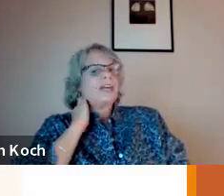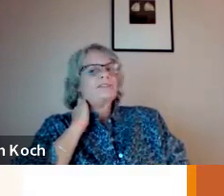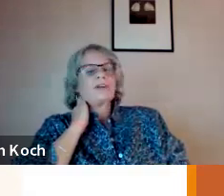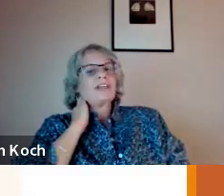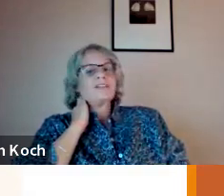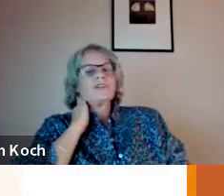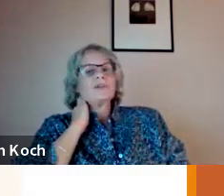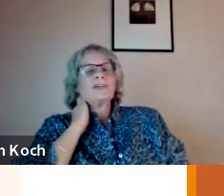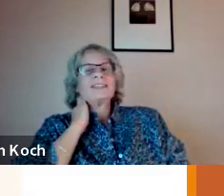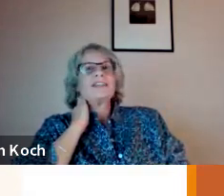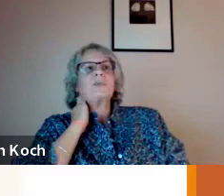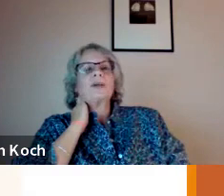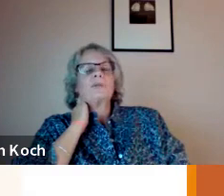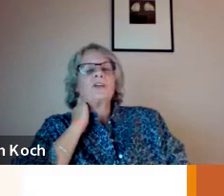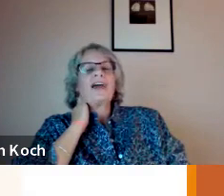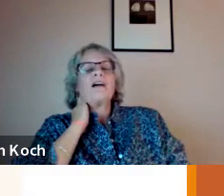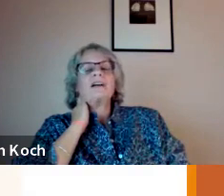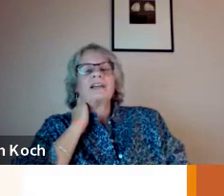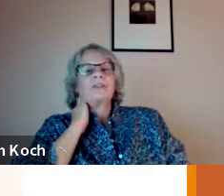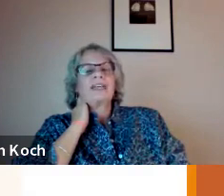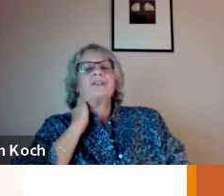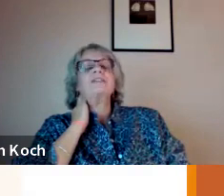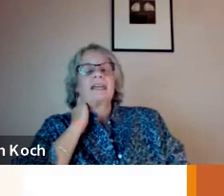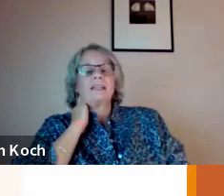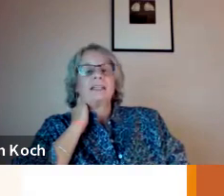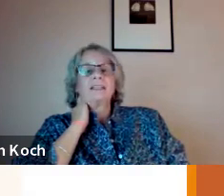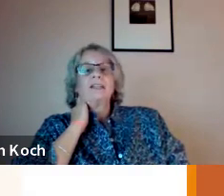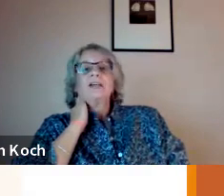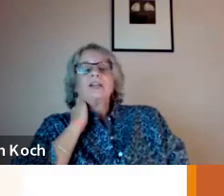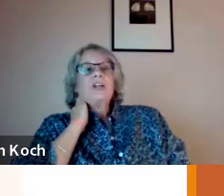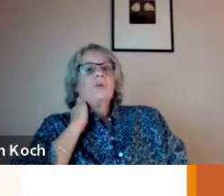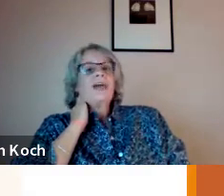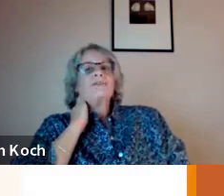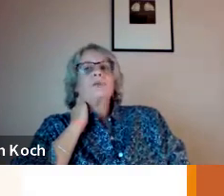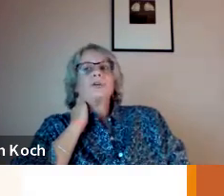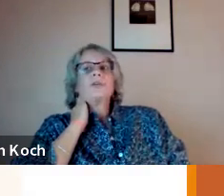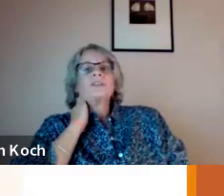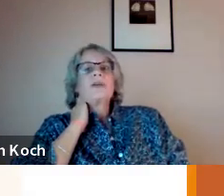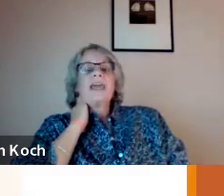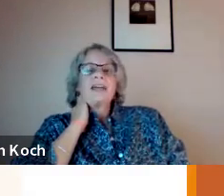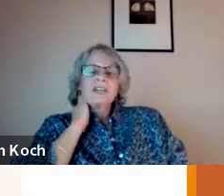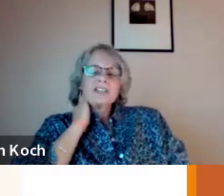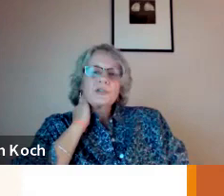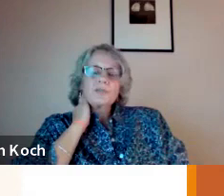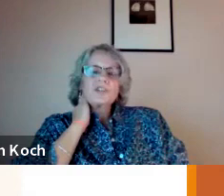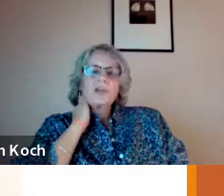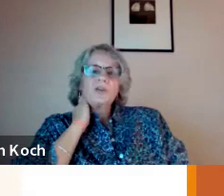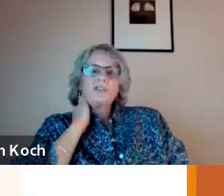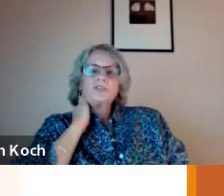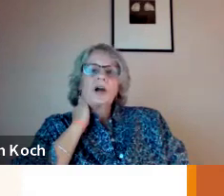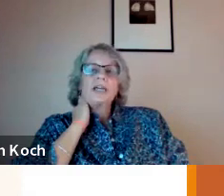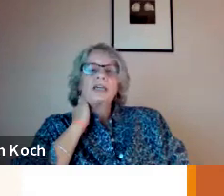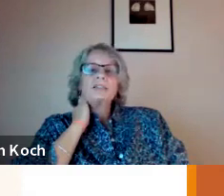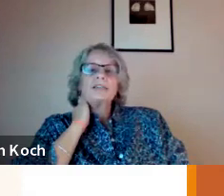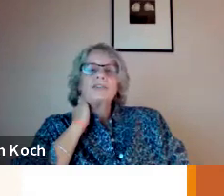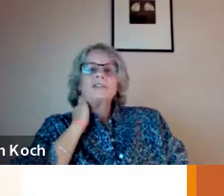days. I'm getting very concerned because at this point, we've had contact with David daily. We have worked with as many advocacy groups as we could